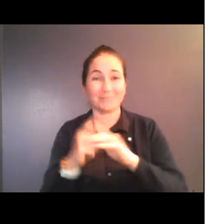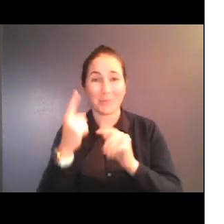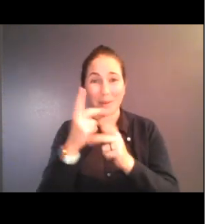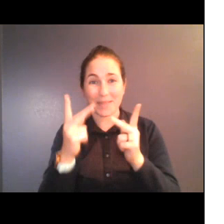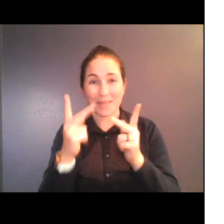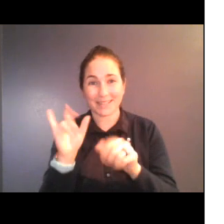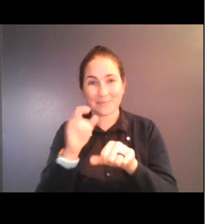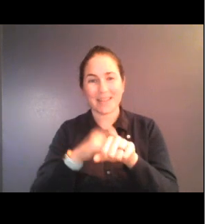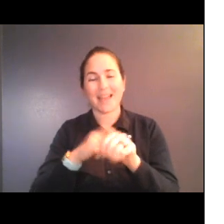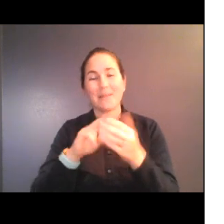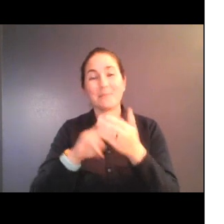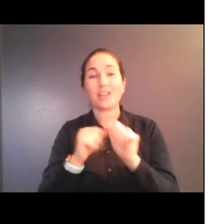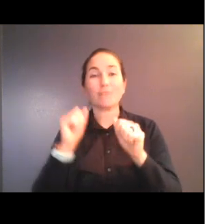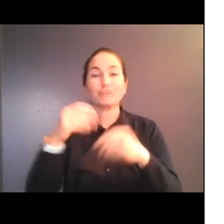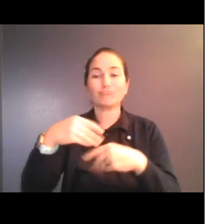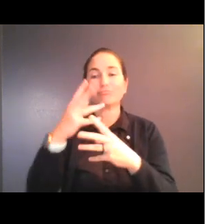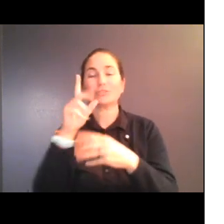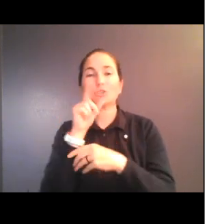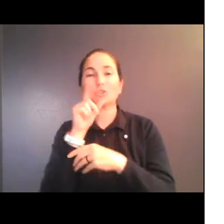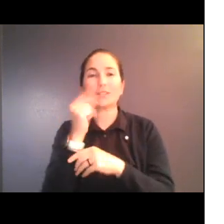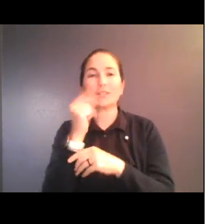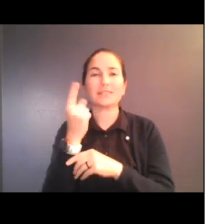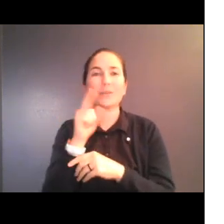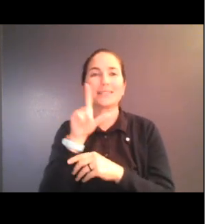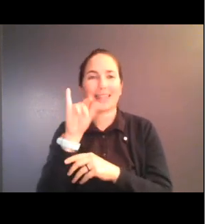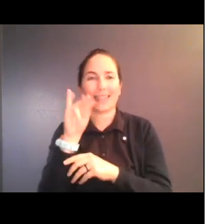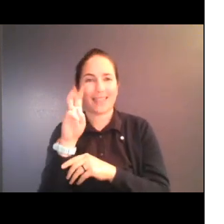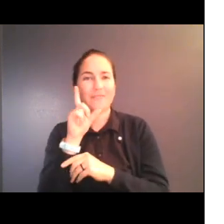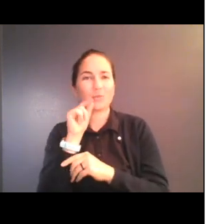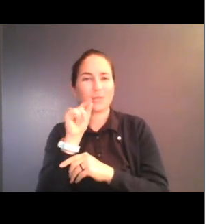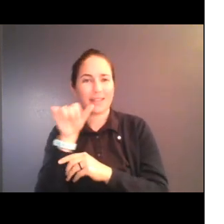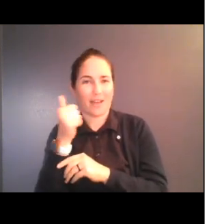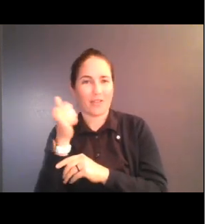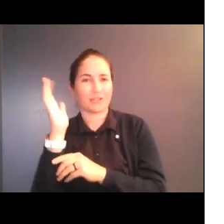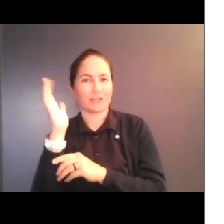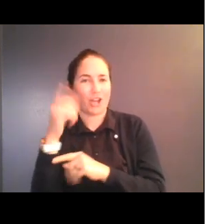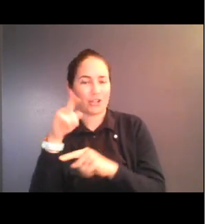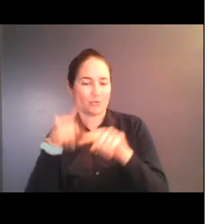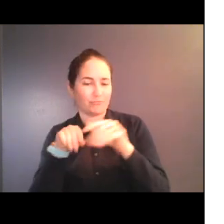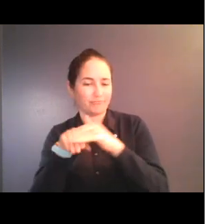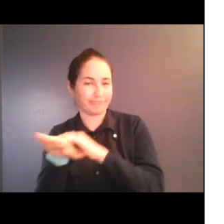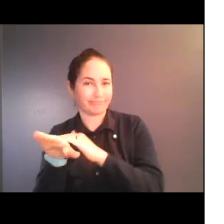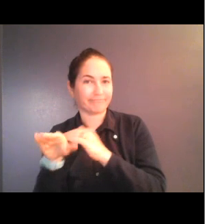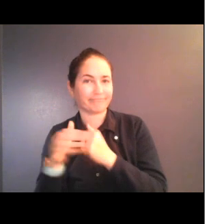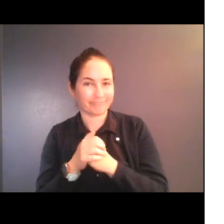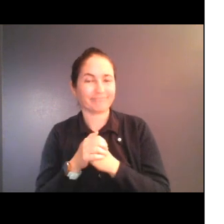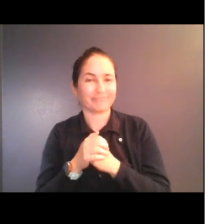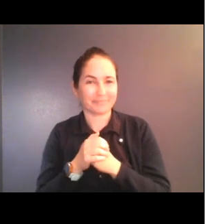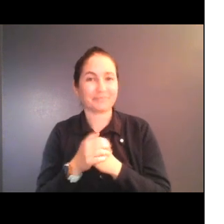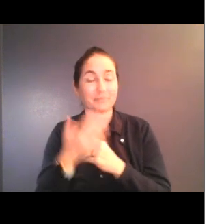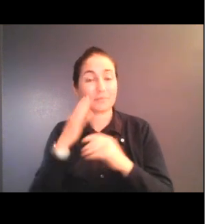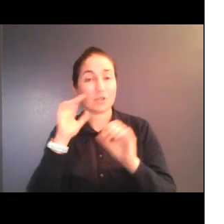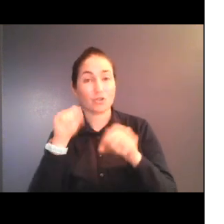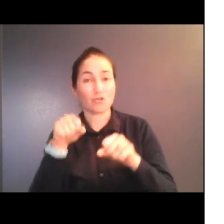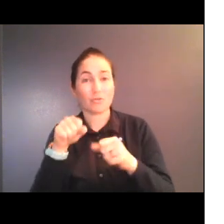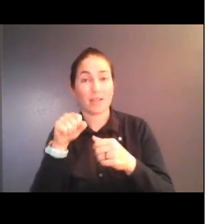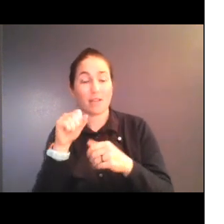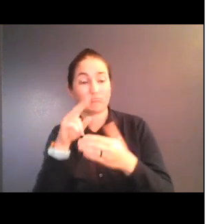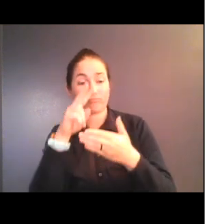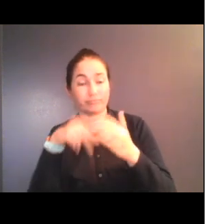you could look at Twitter and someone's live tweeting the other talk that you couldn't go to. You can look at them